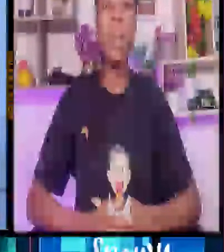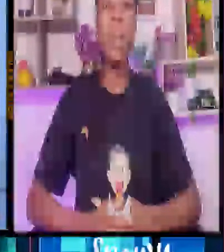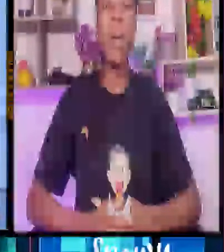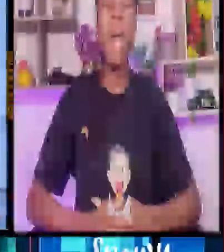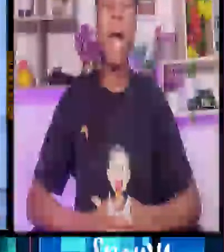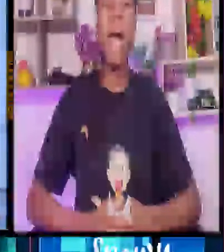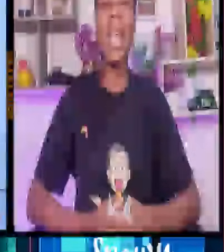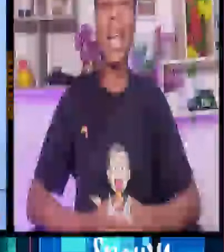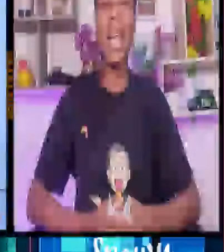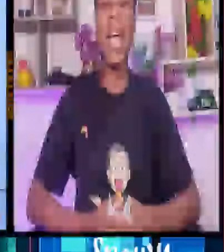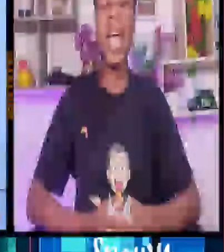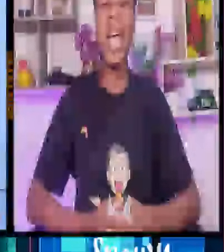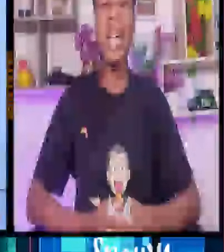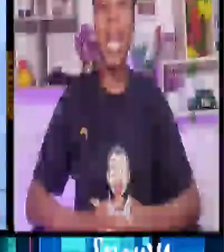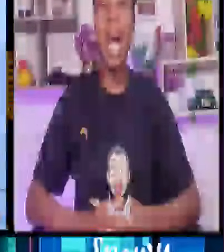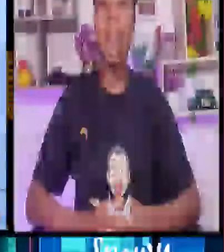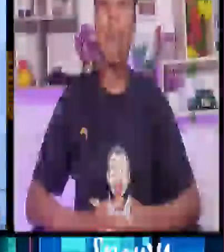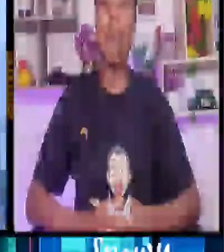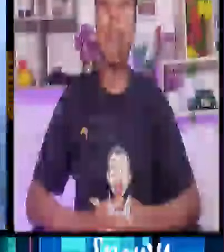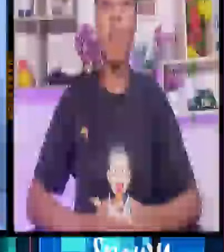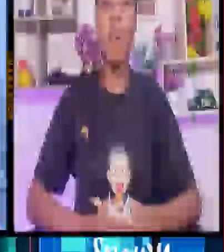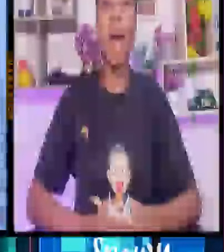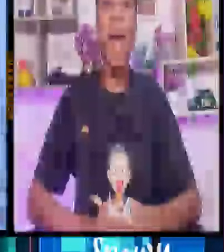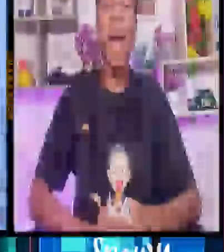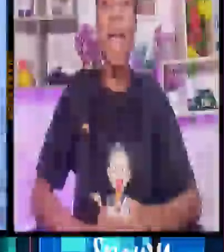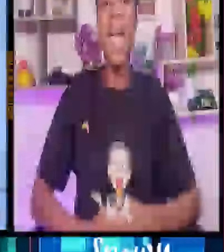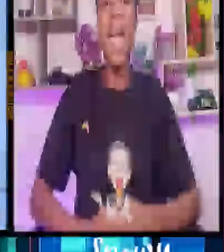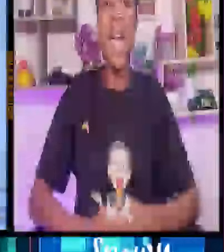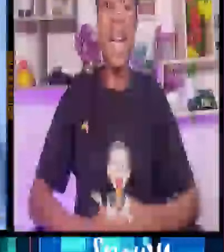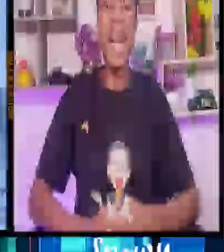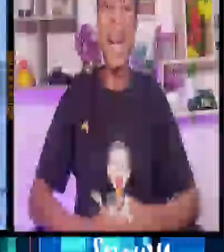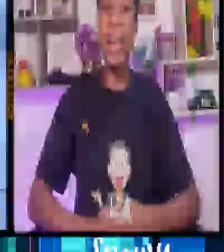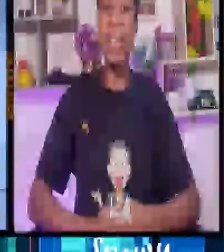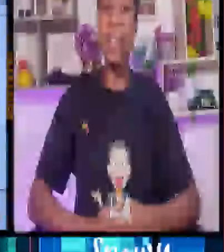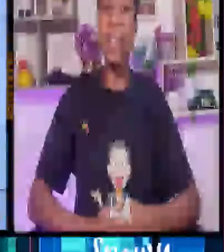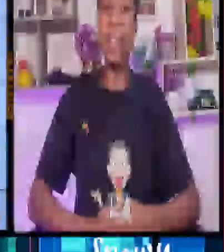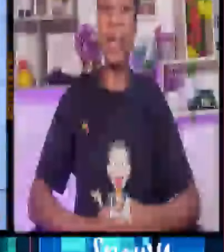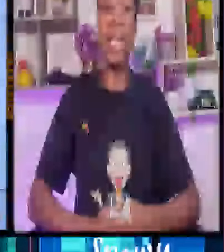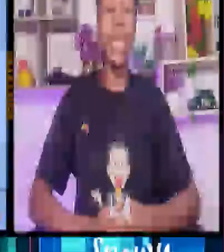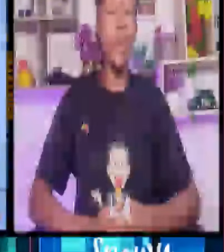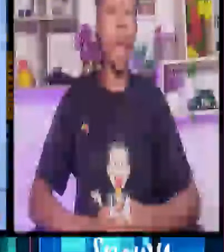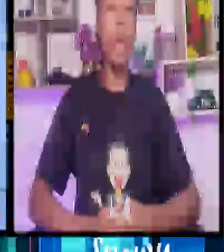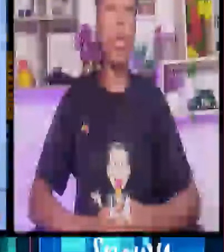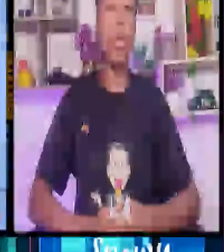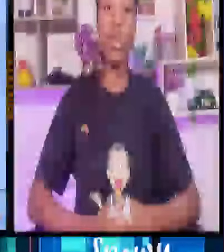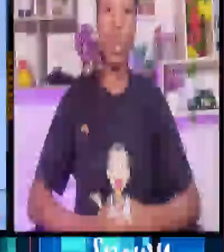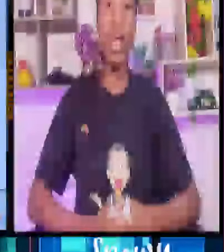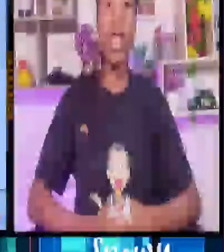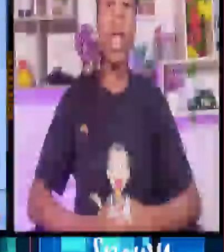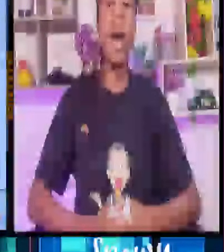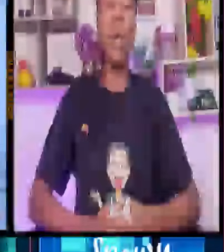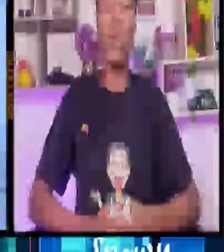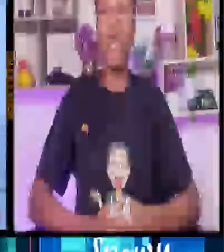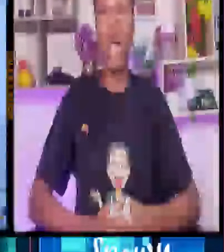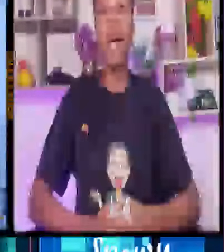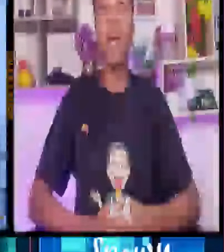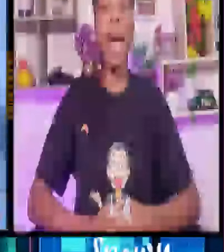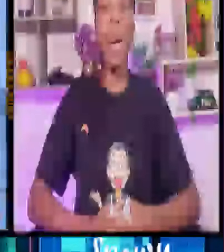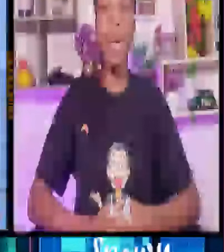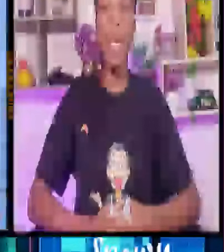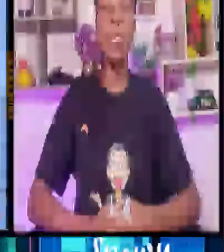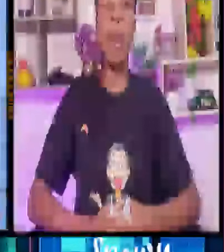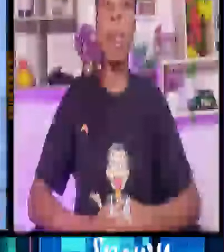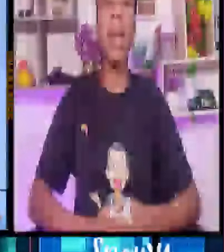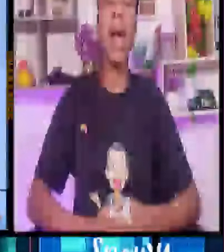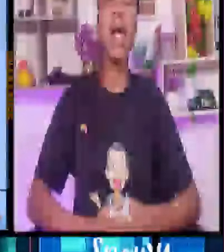ebrem na mejibre akenkan ede ama ofefefe aha eye Ghanatube so insema ekoso ena onsa